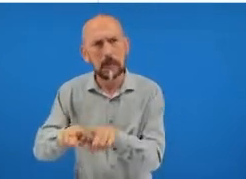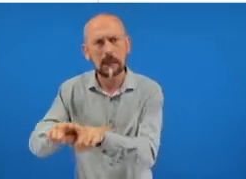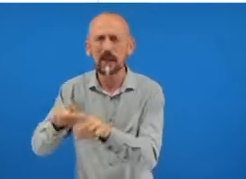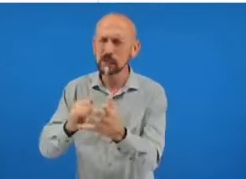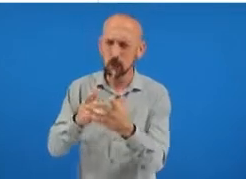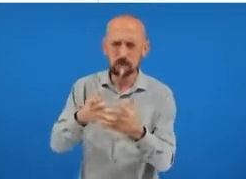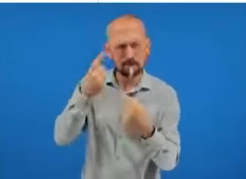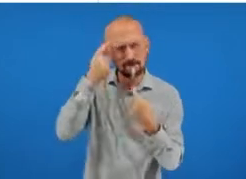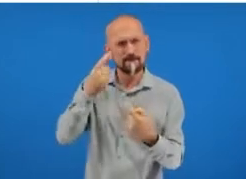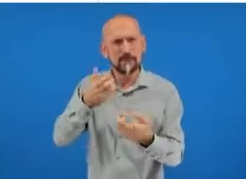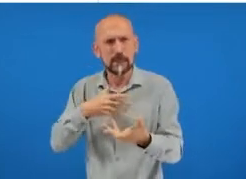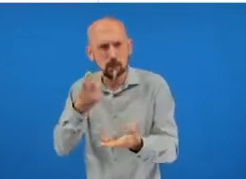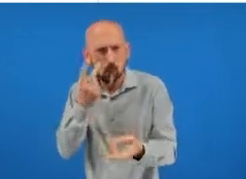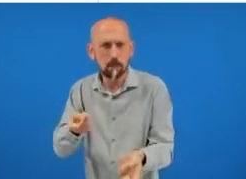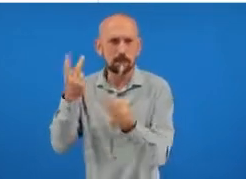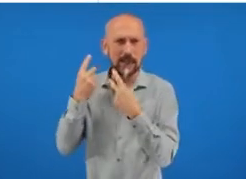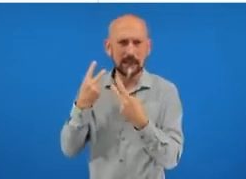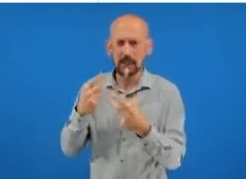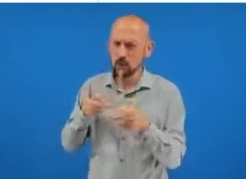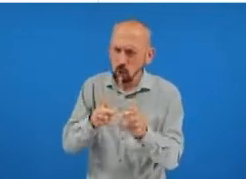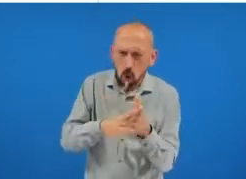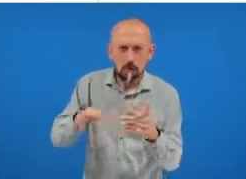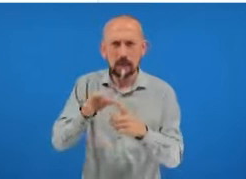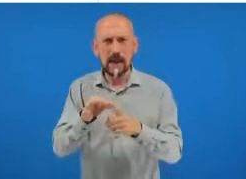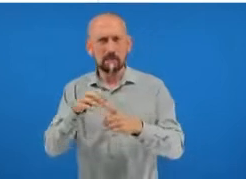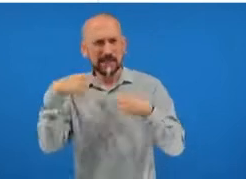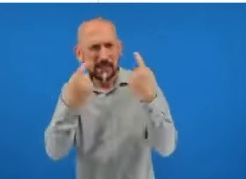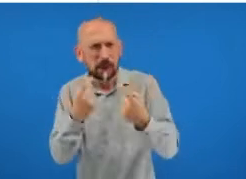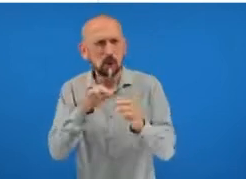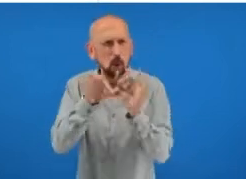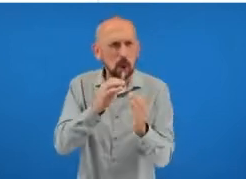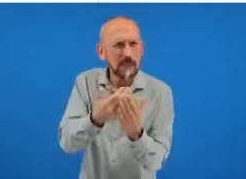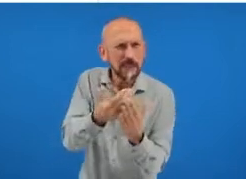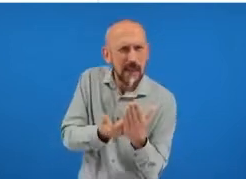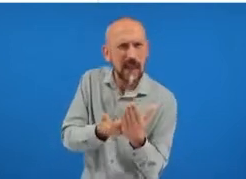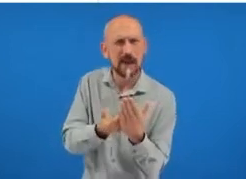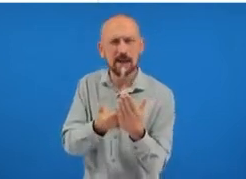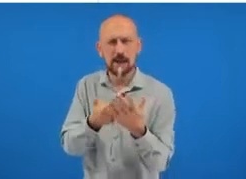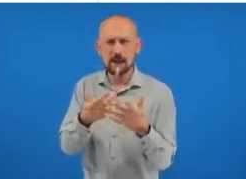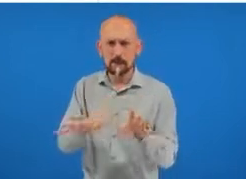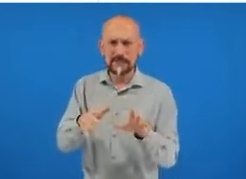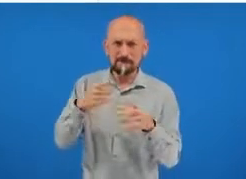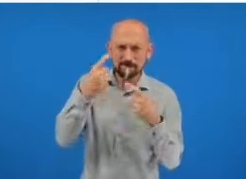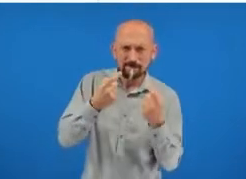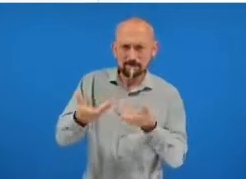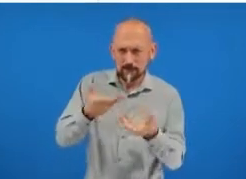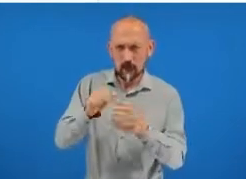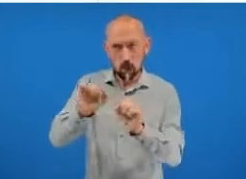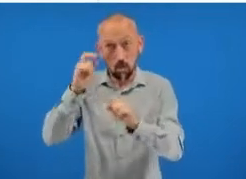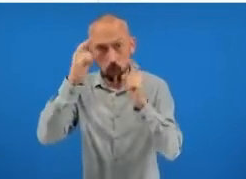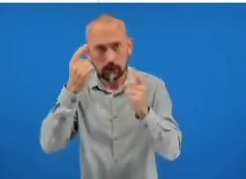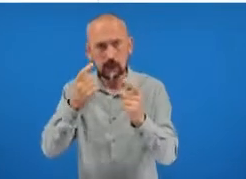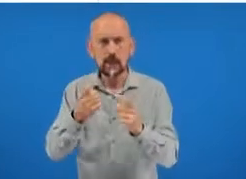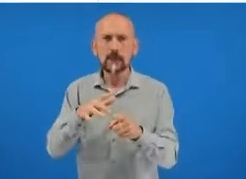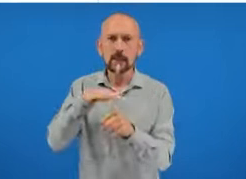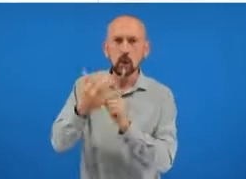explored. And particularly some process measures, so a questionnaire of the thoughts she was having, the social cognitions questionnaire, and her